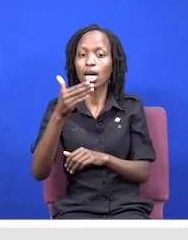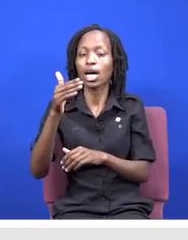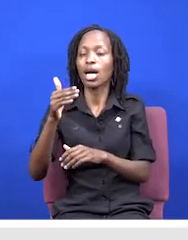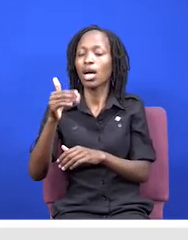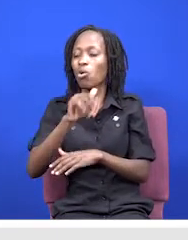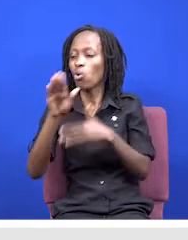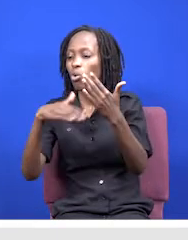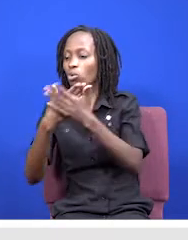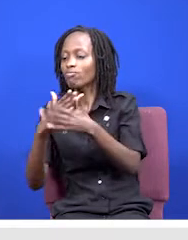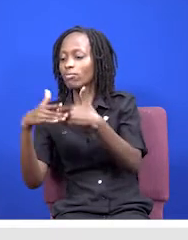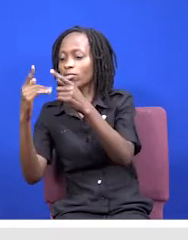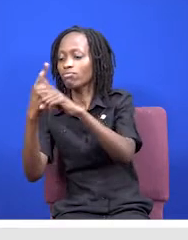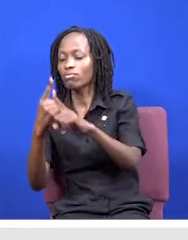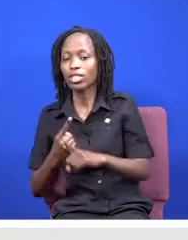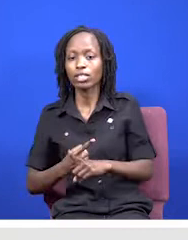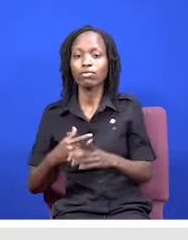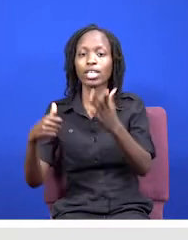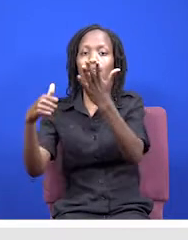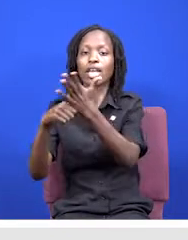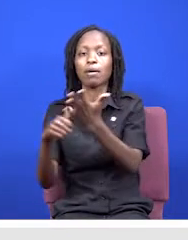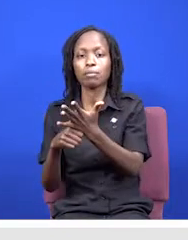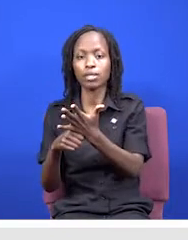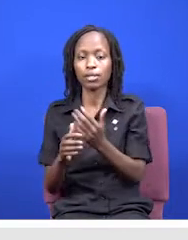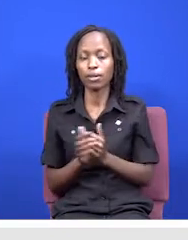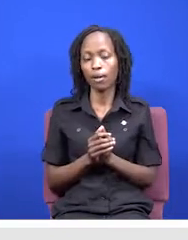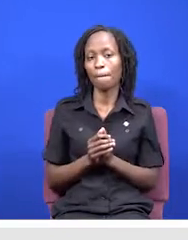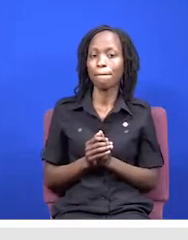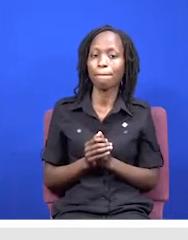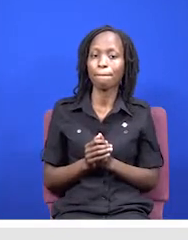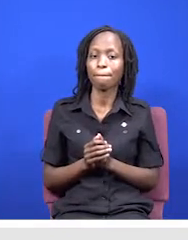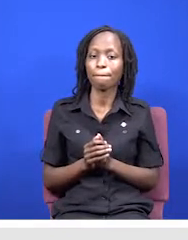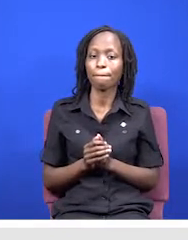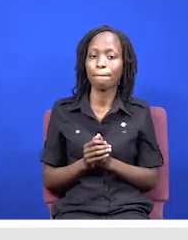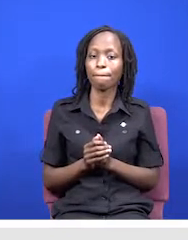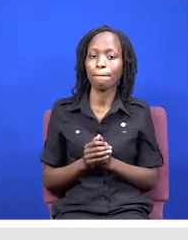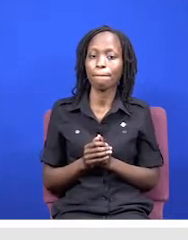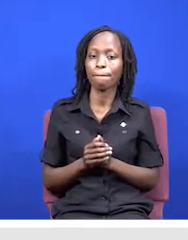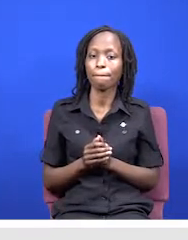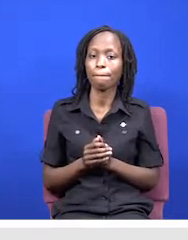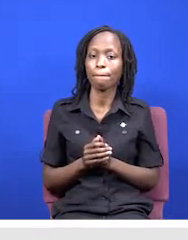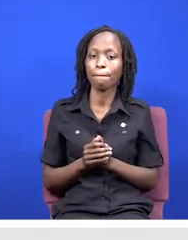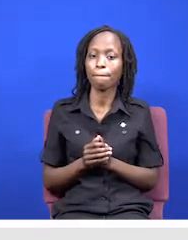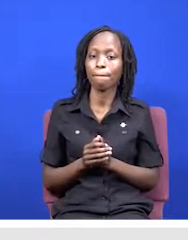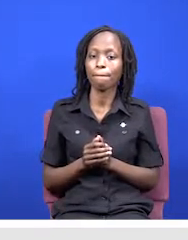called Shadrach, Mishael was called Meshach, and Azariah was called Abednego.